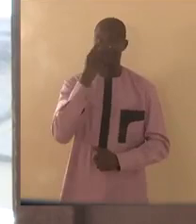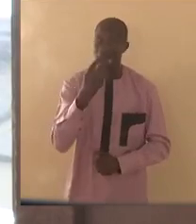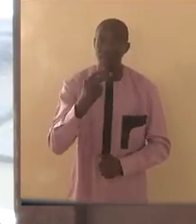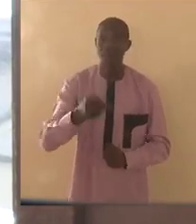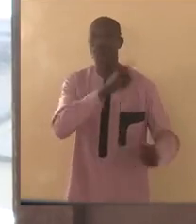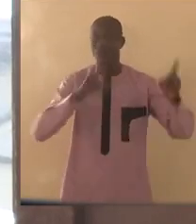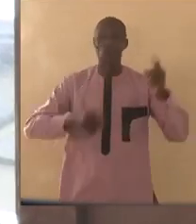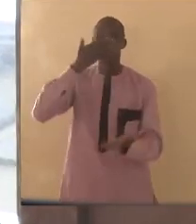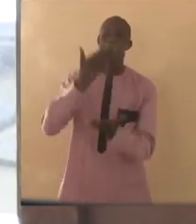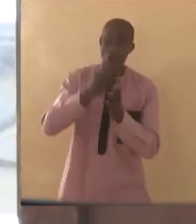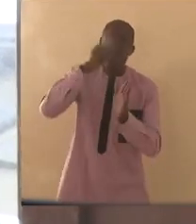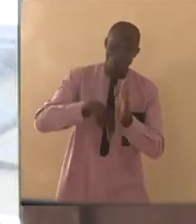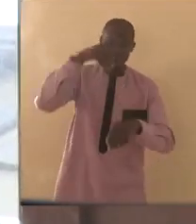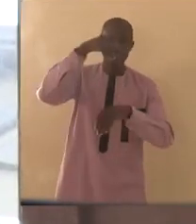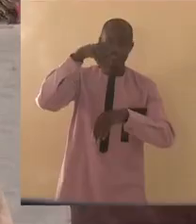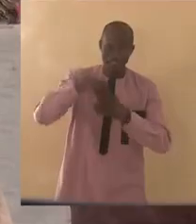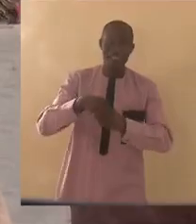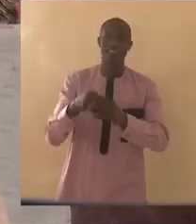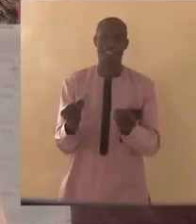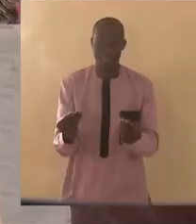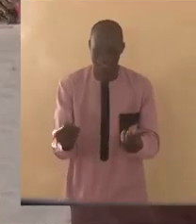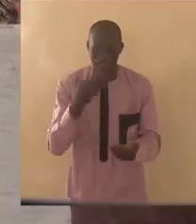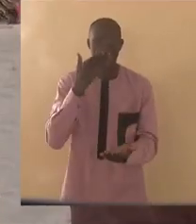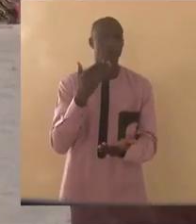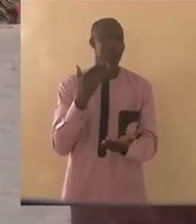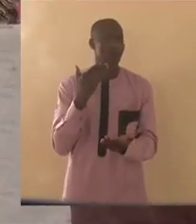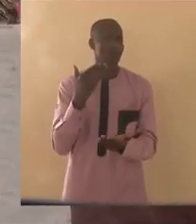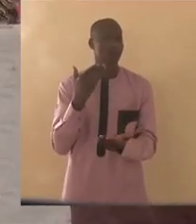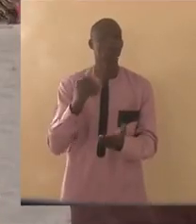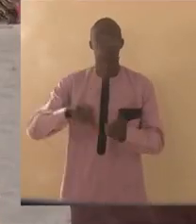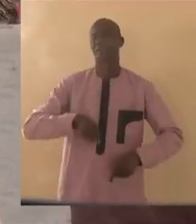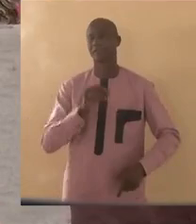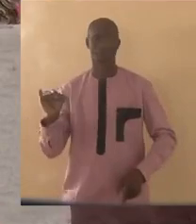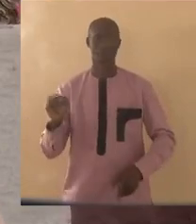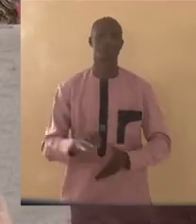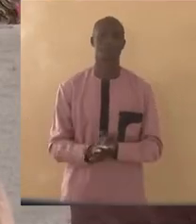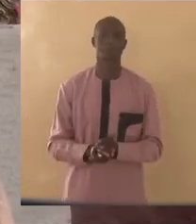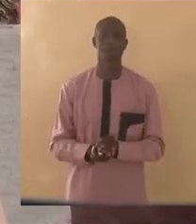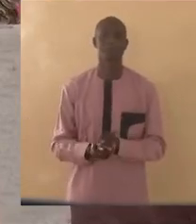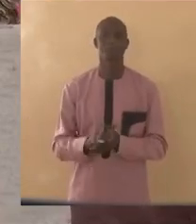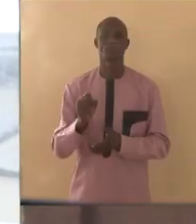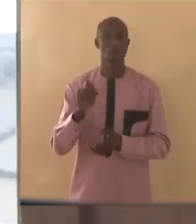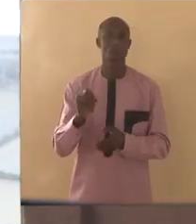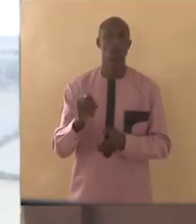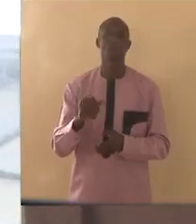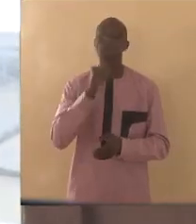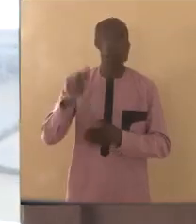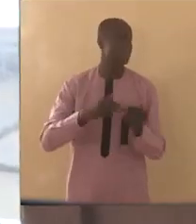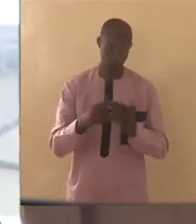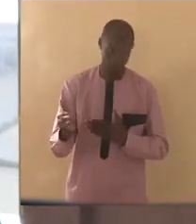Lord's goodness in the land of the living. I believe I shall see the Lord's goodness in the land of the living. So regardless